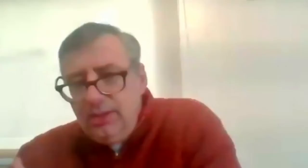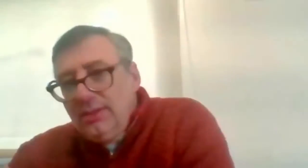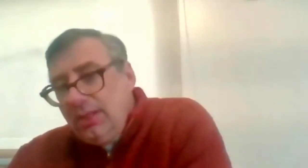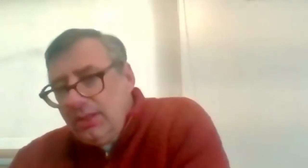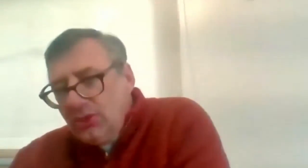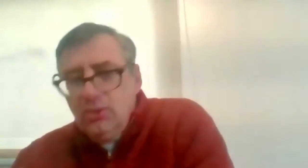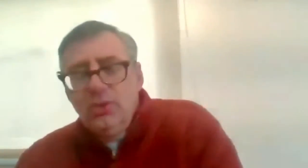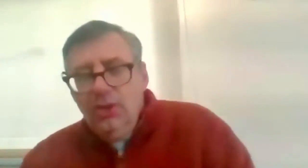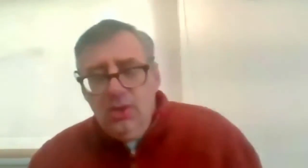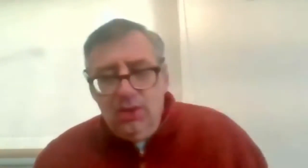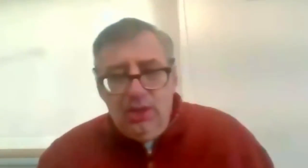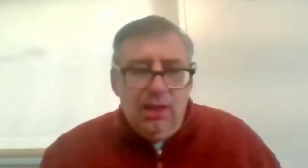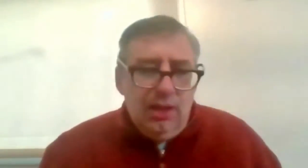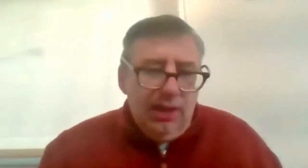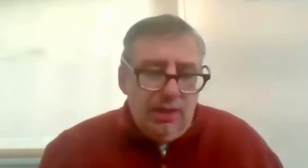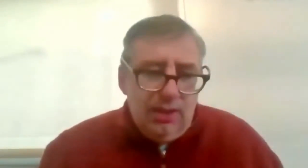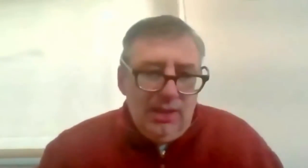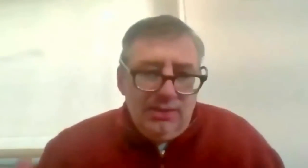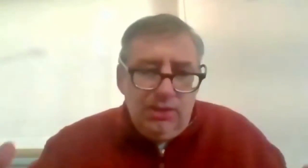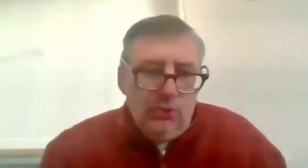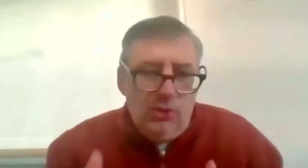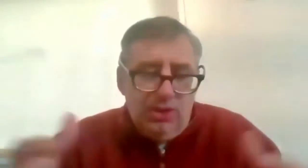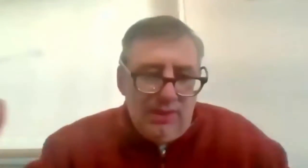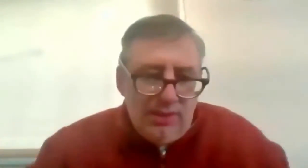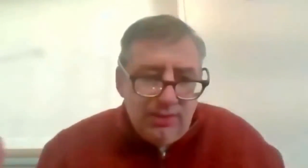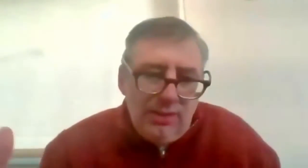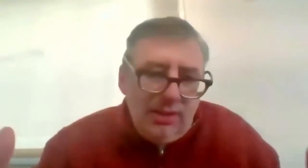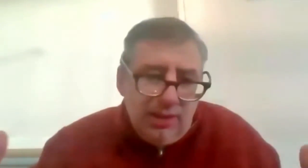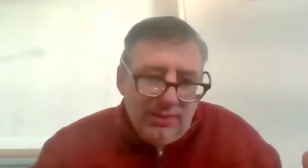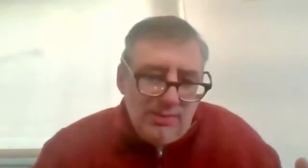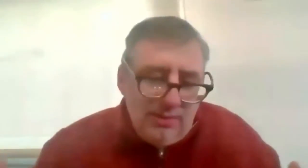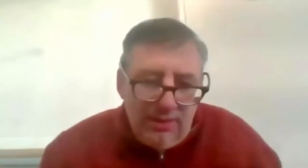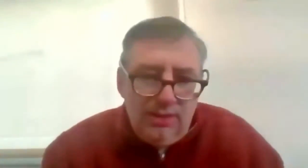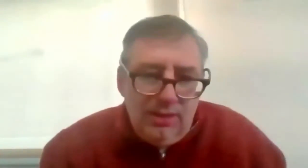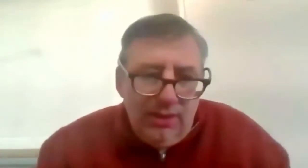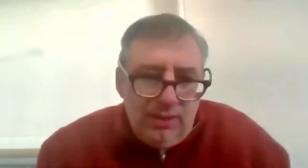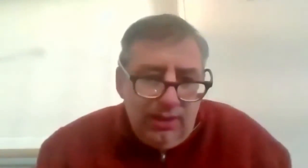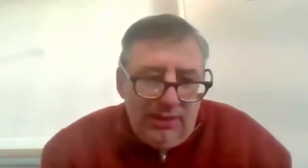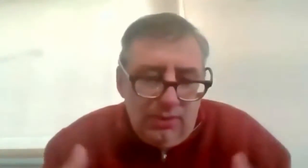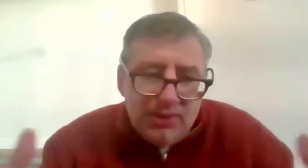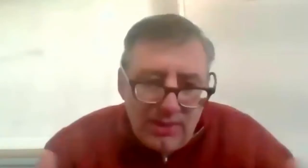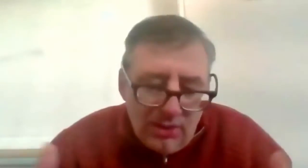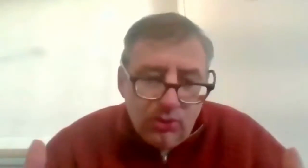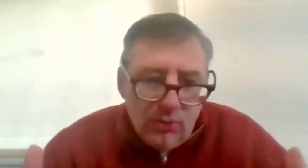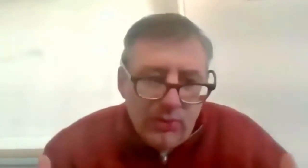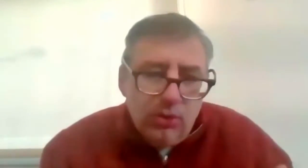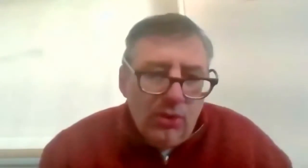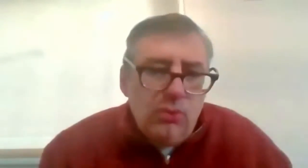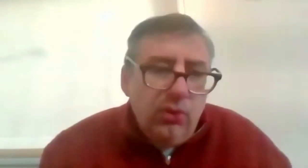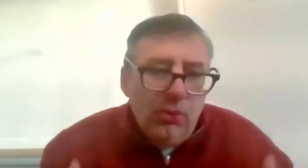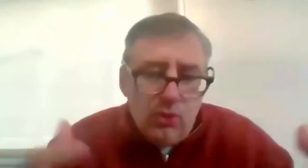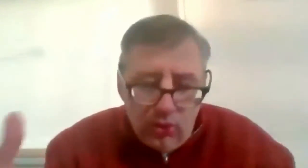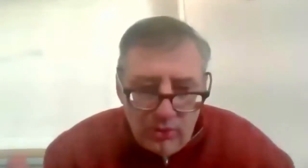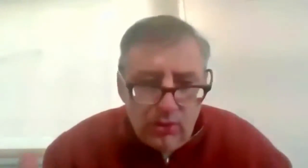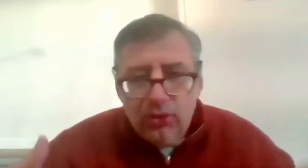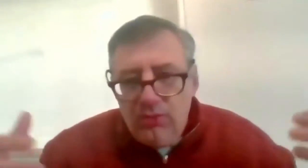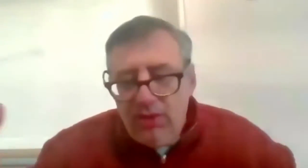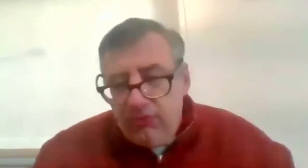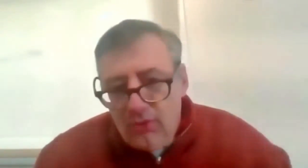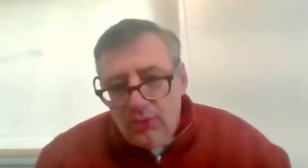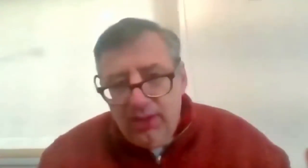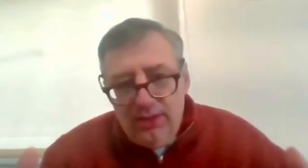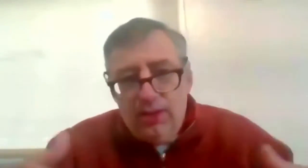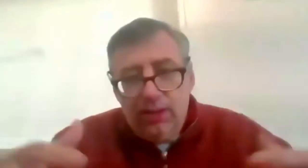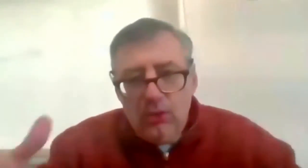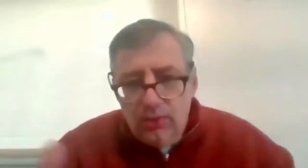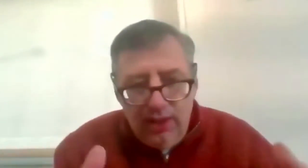This institution will start normalizing from a legal standpoint the Argentinian institutions and